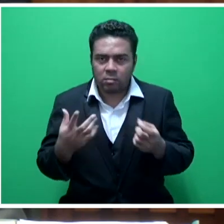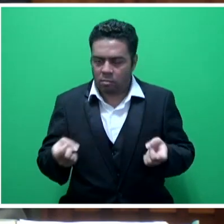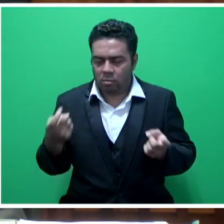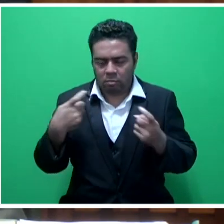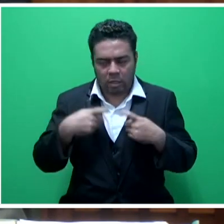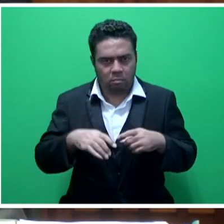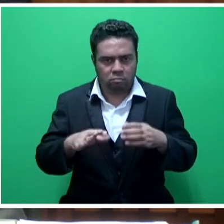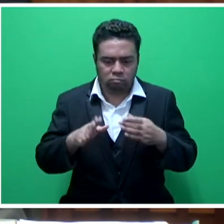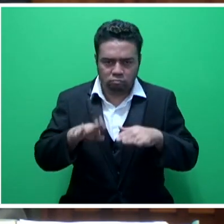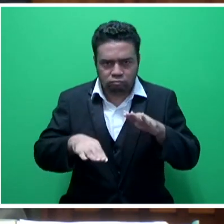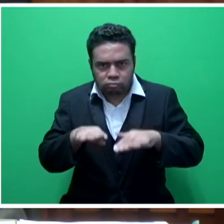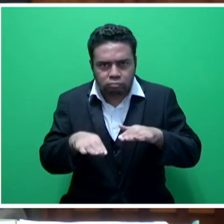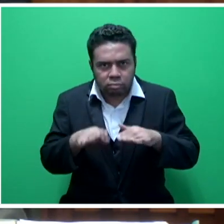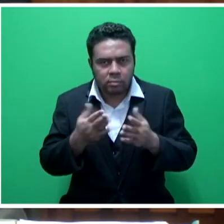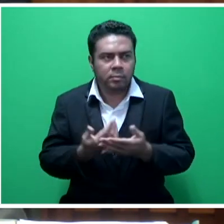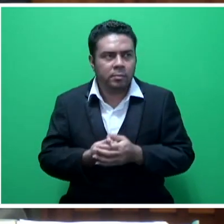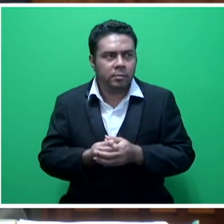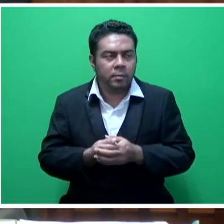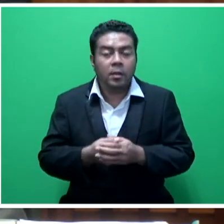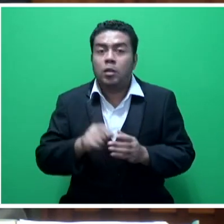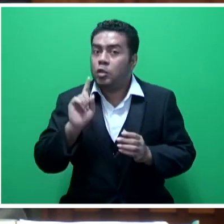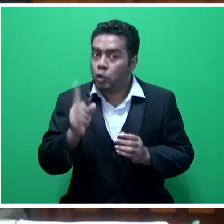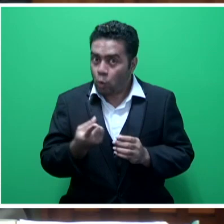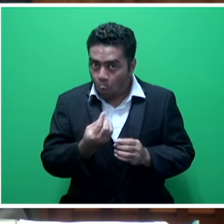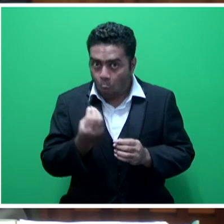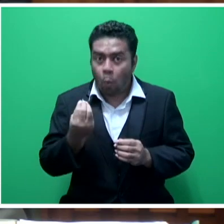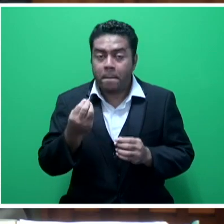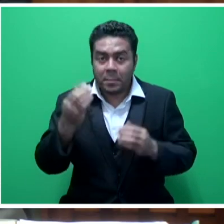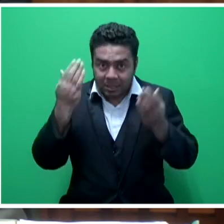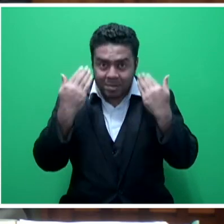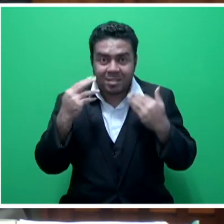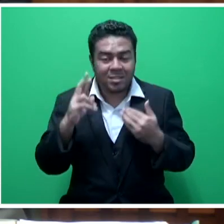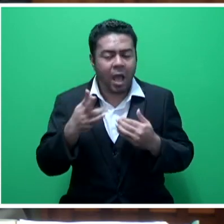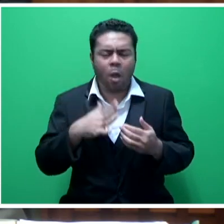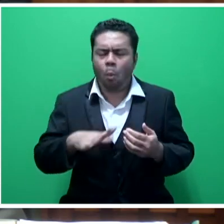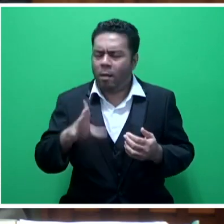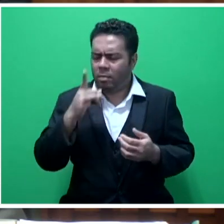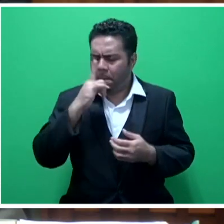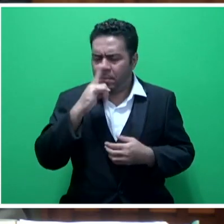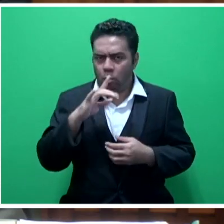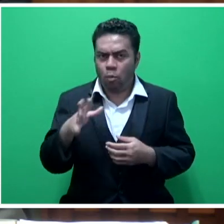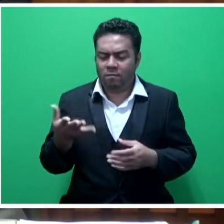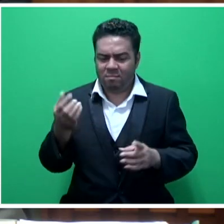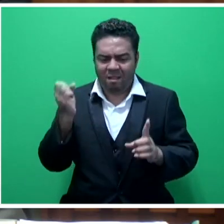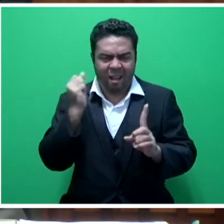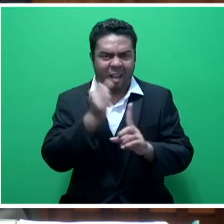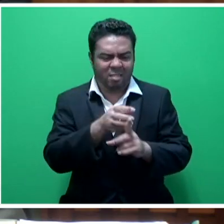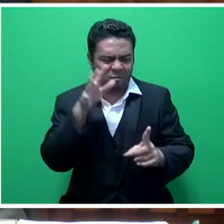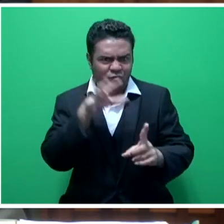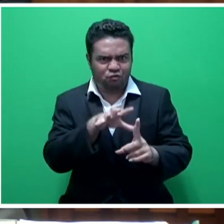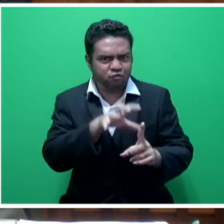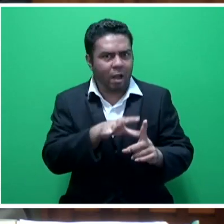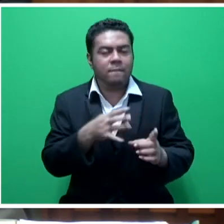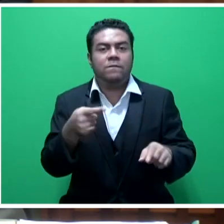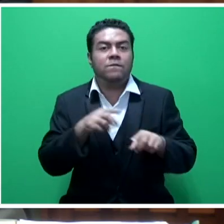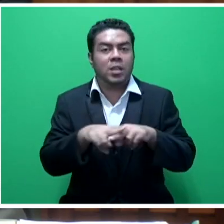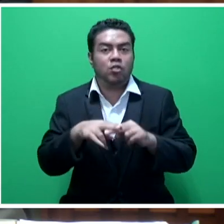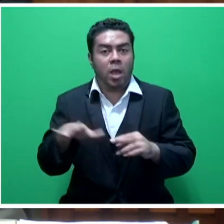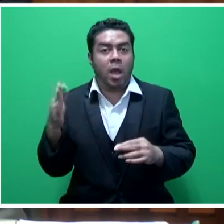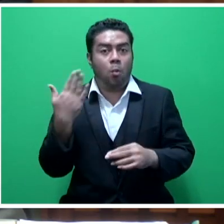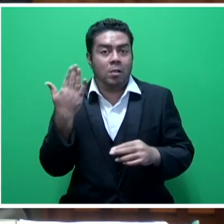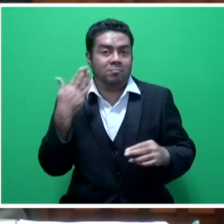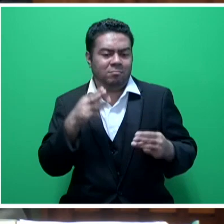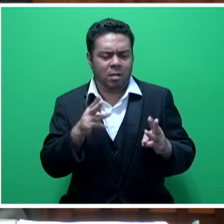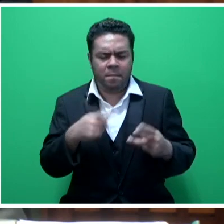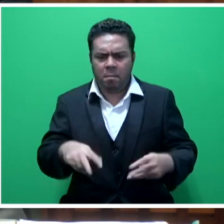be in jeopardy. So, Mr. Speaker, sir, I want those who spent the past few weeks attacking Fiji Airways to take a good